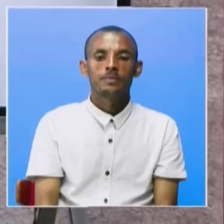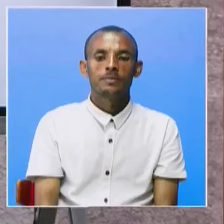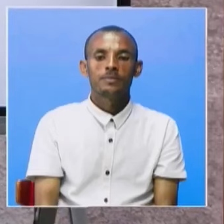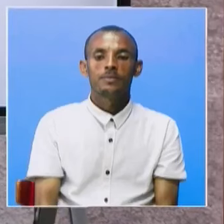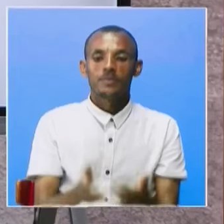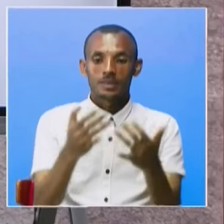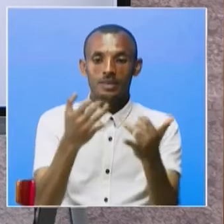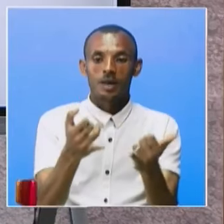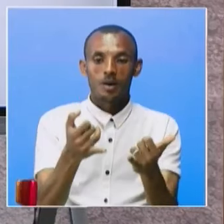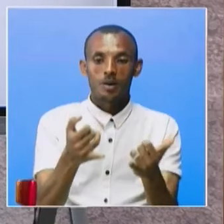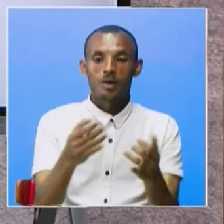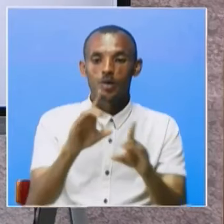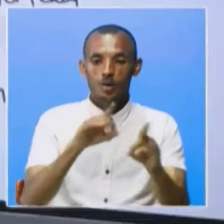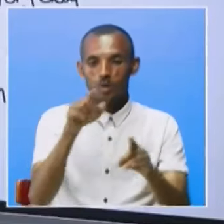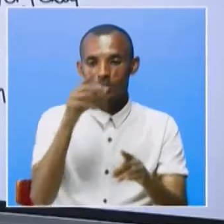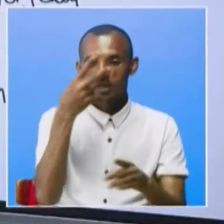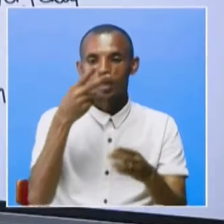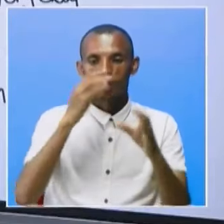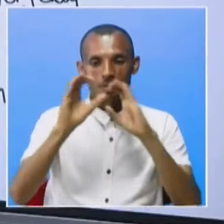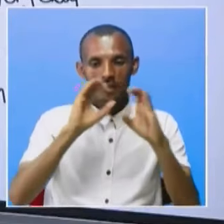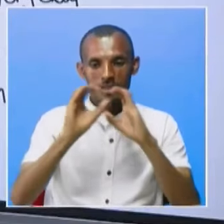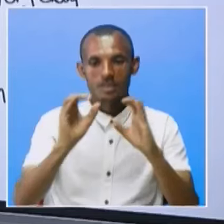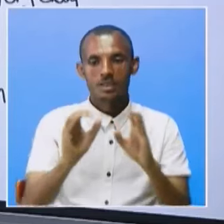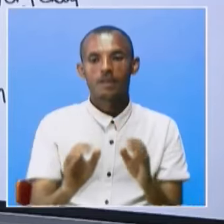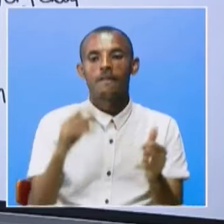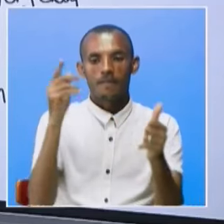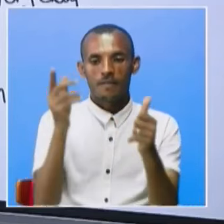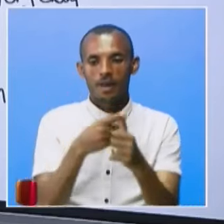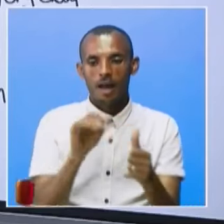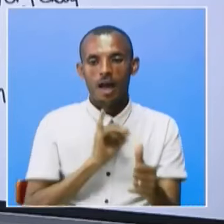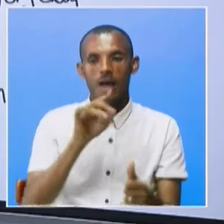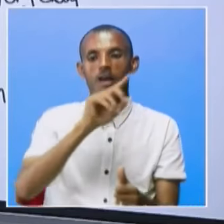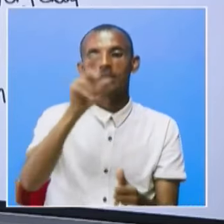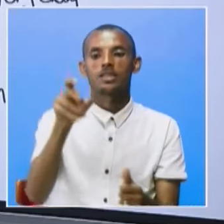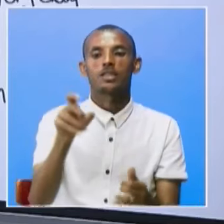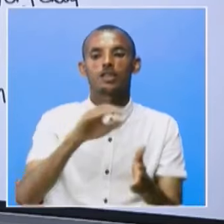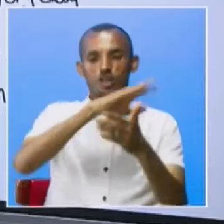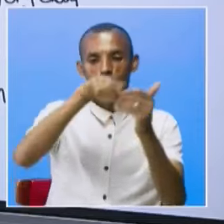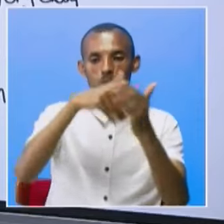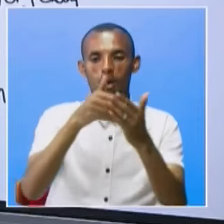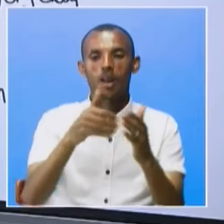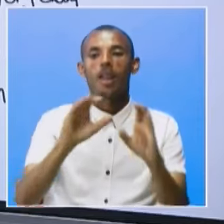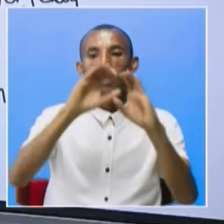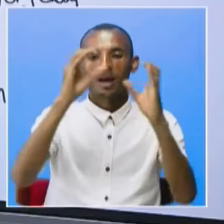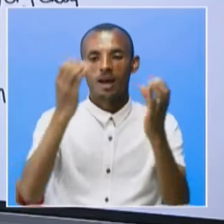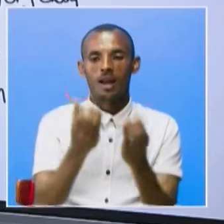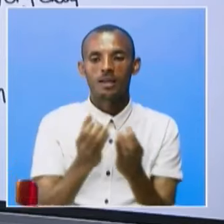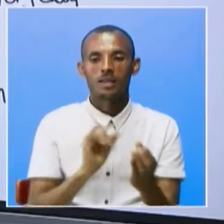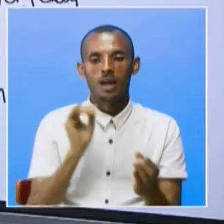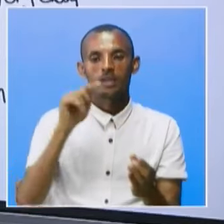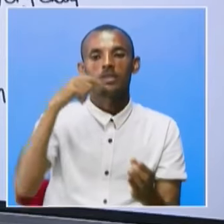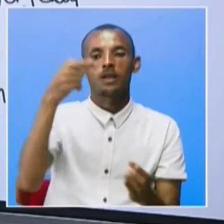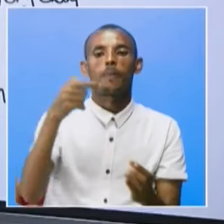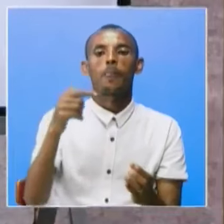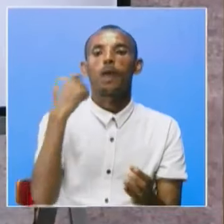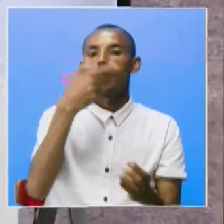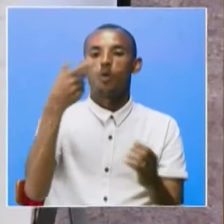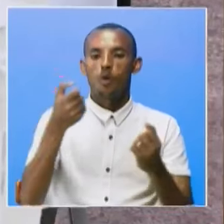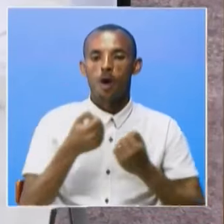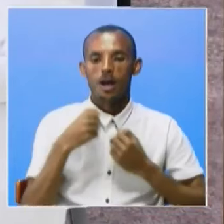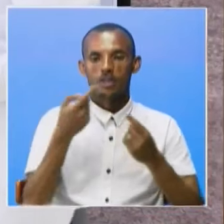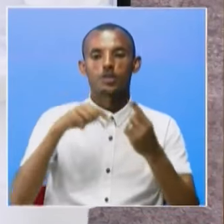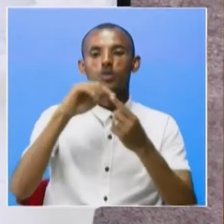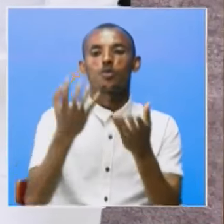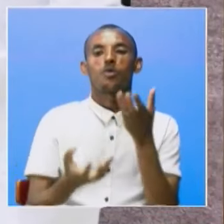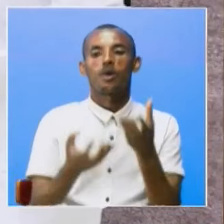Now, do you see our conversation? First, I asked to the whole class. I said what? Who has to cook